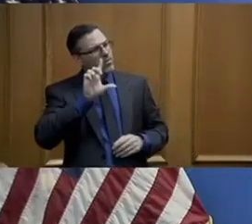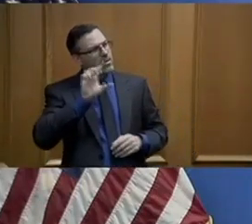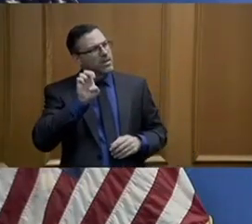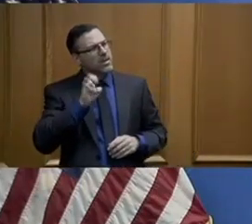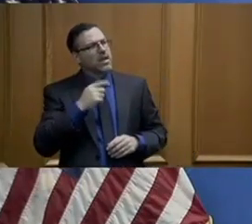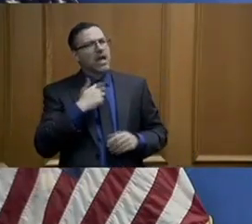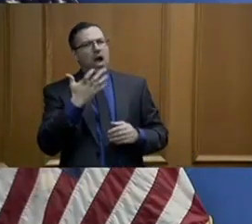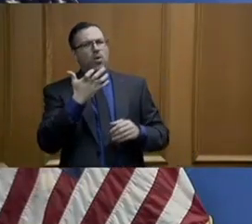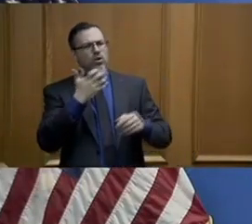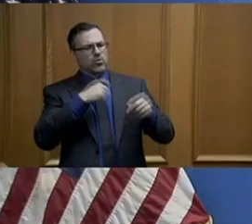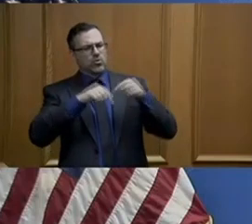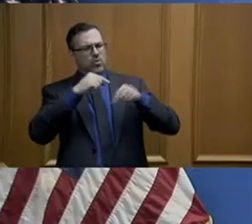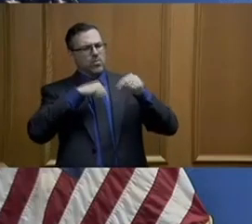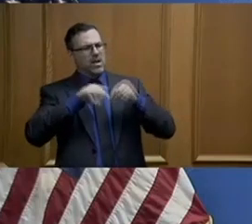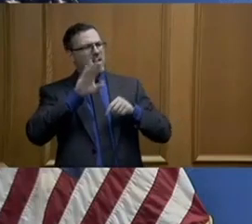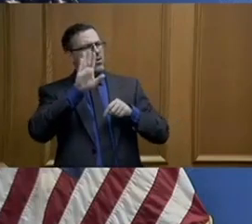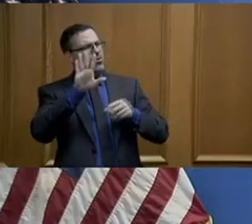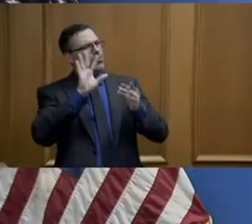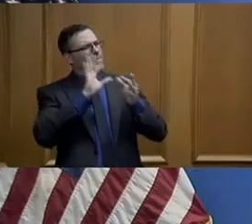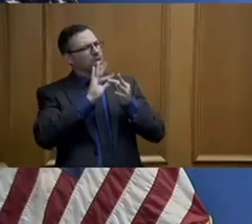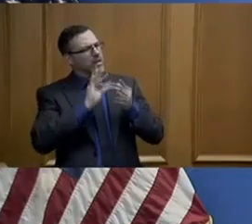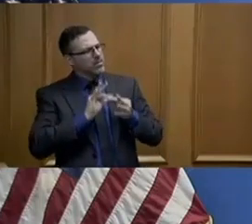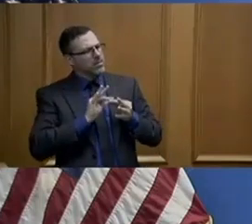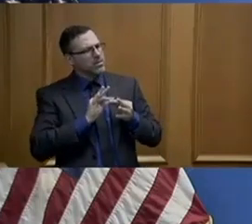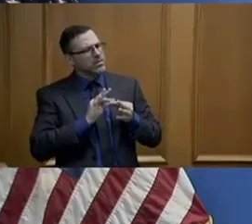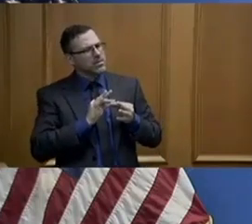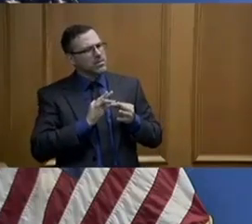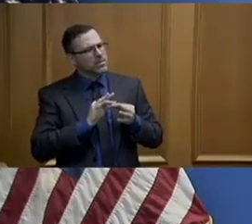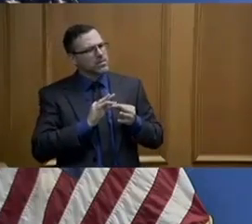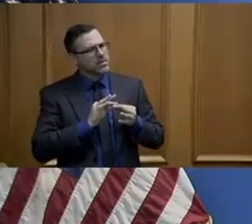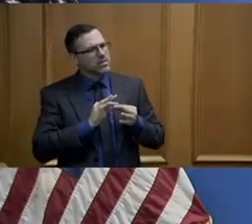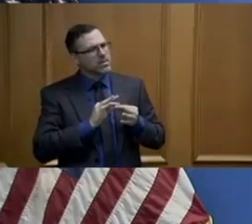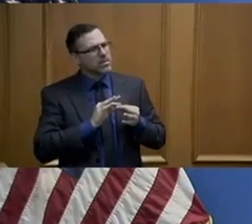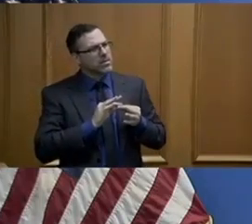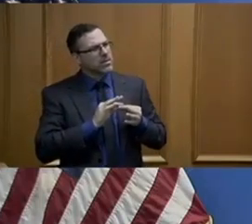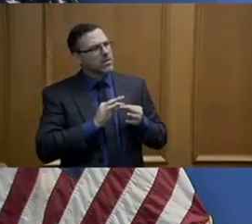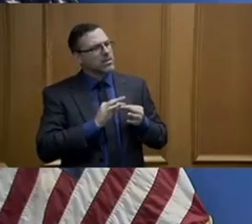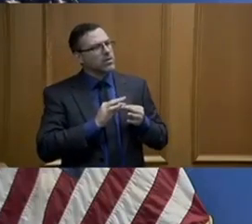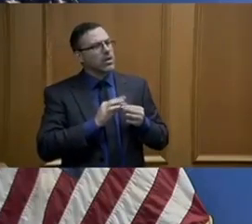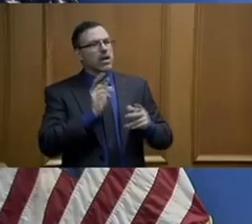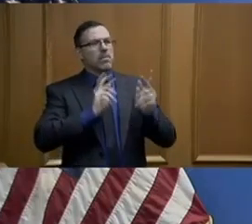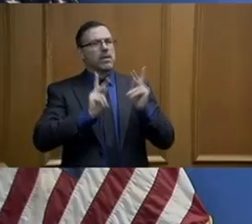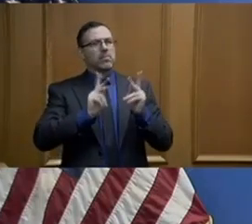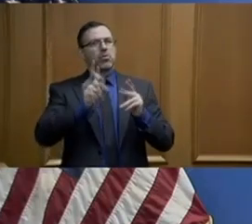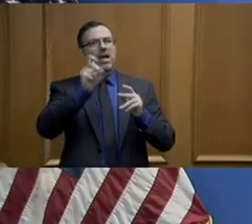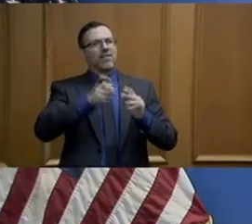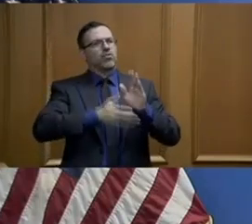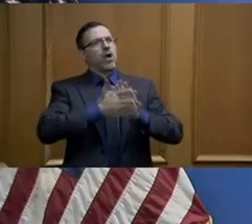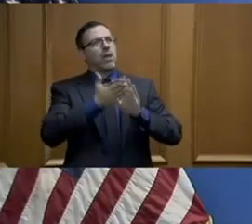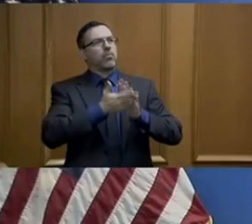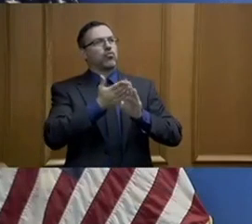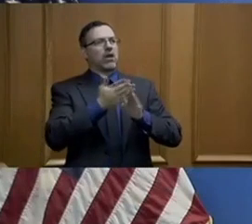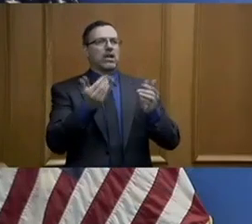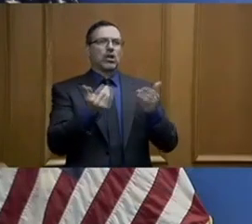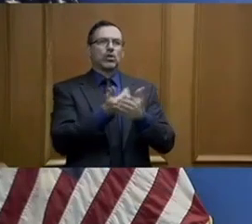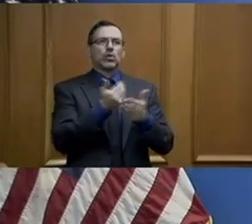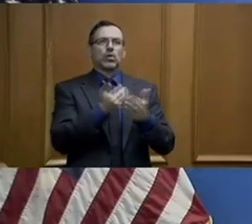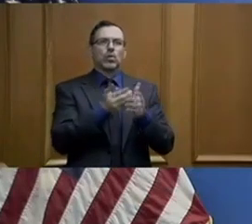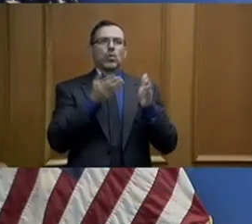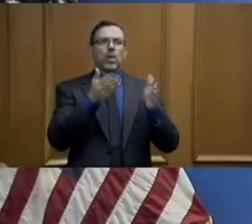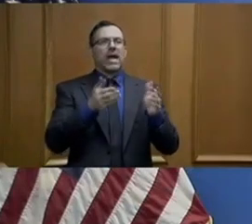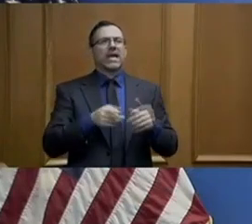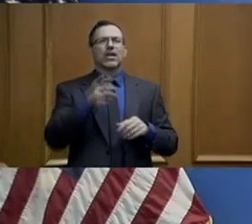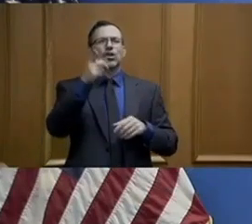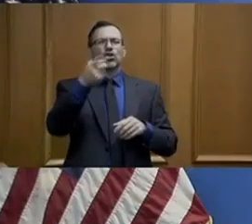to your comments about having a number of goals and operating a new way, basically Tennessee's new normal. You had mentioned